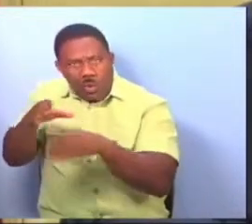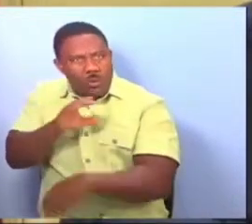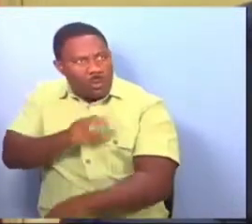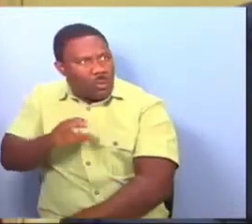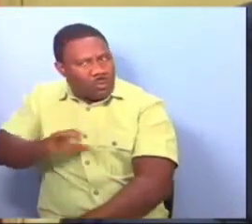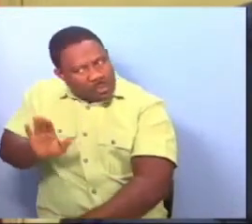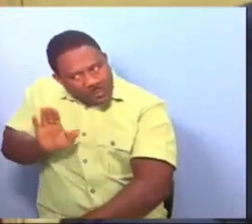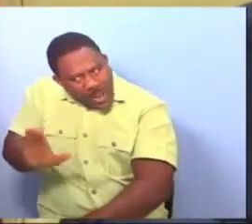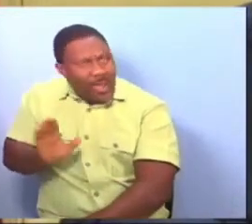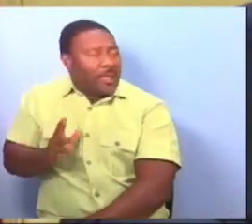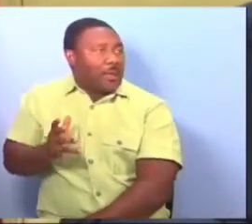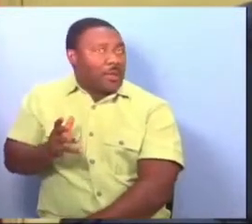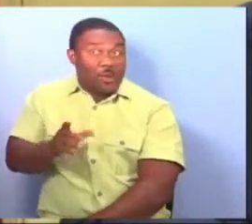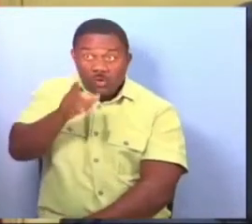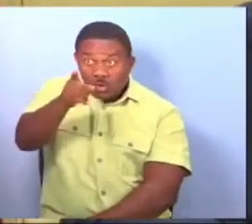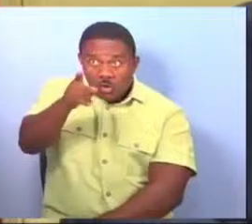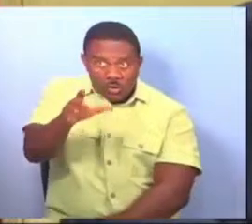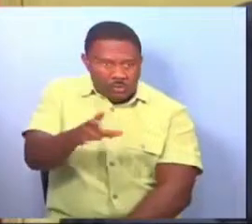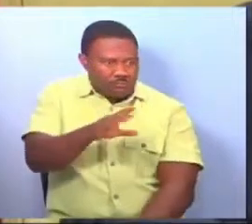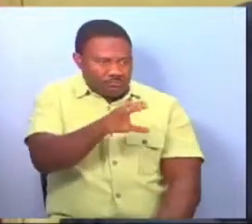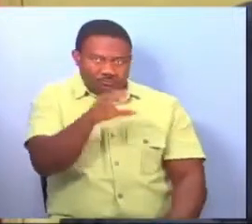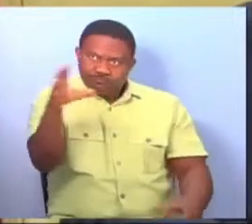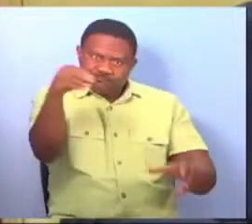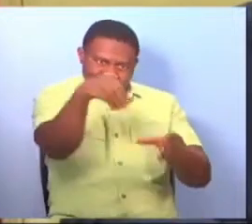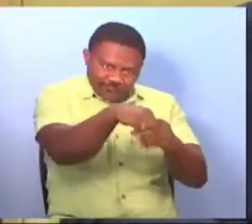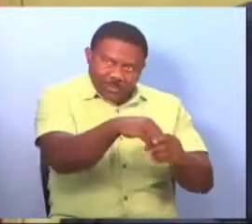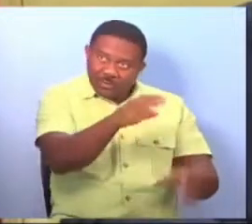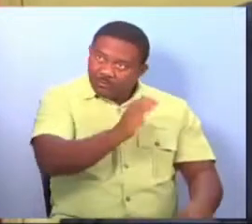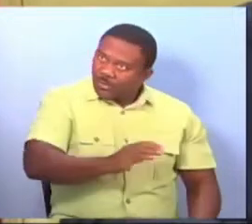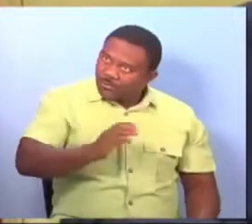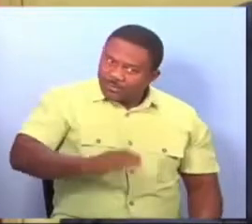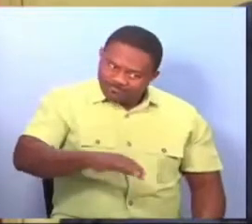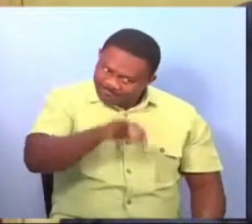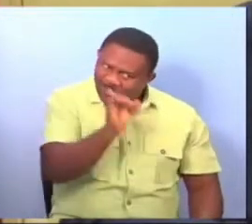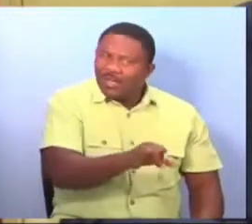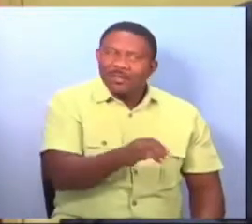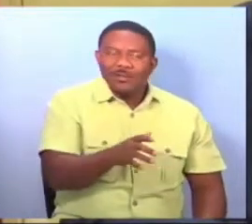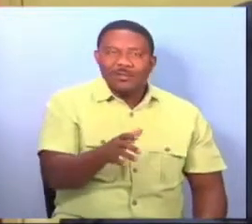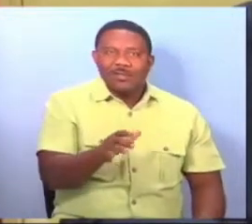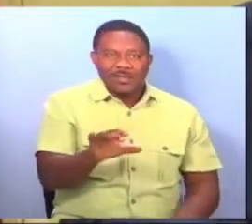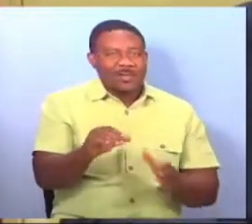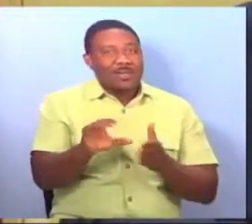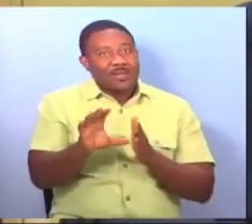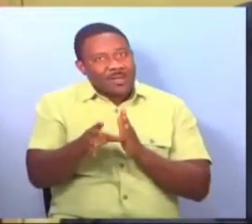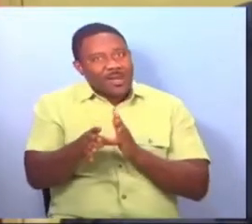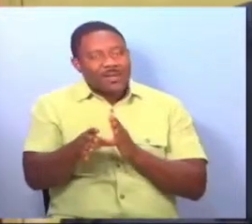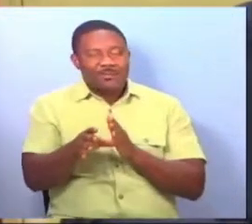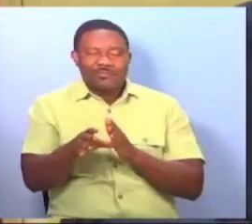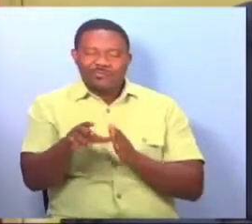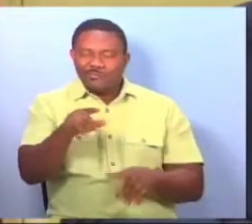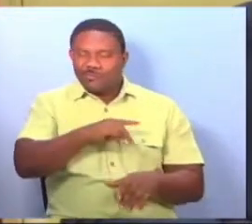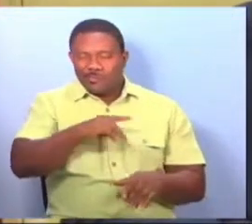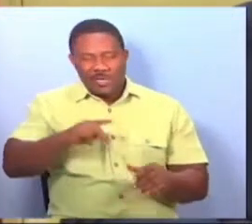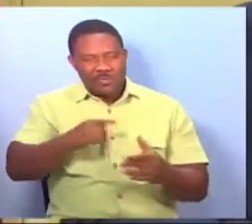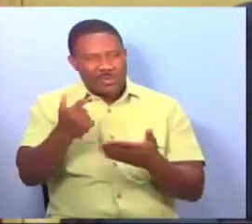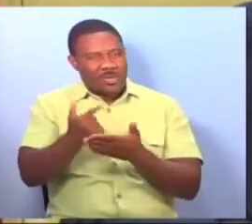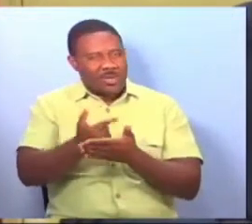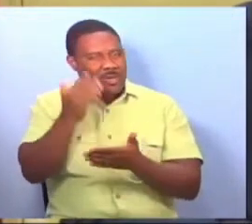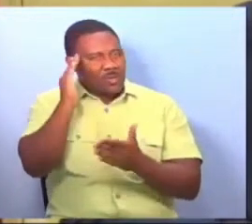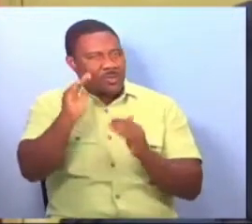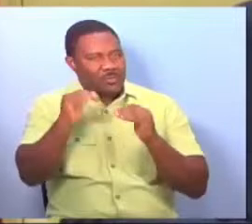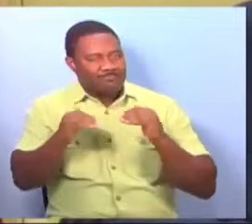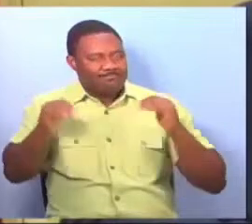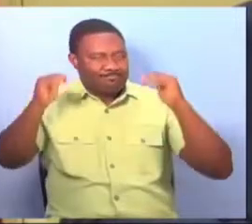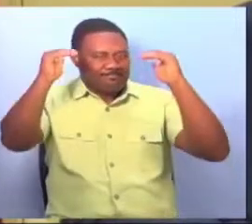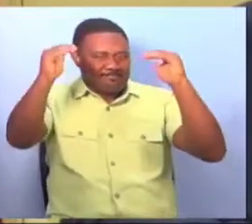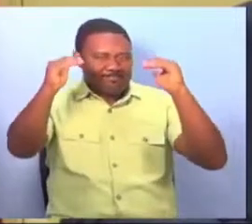the person in order that Parliament of Ghana would be taken to a higher level.